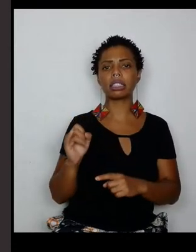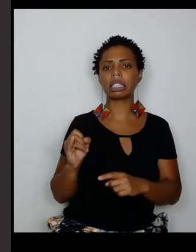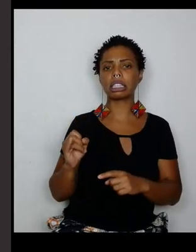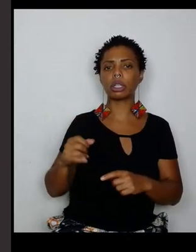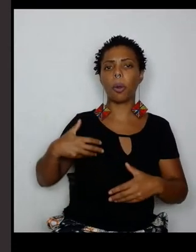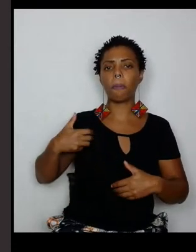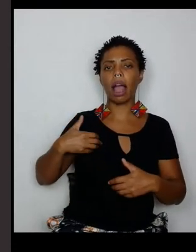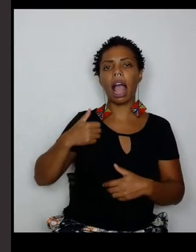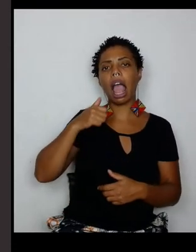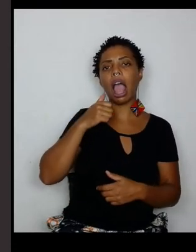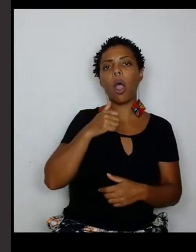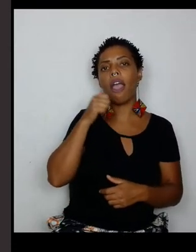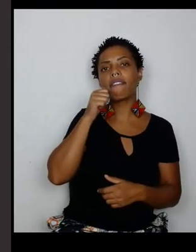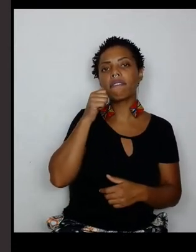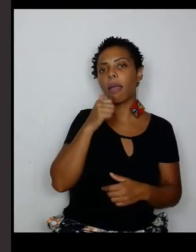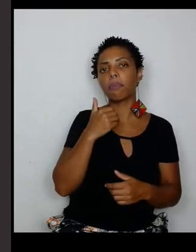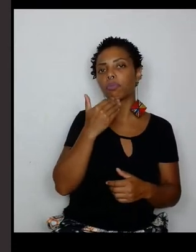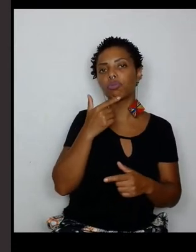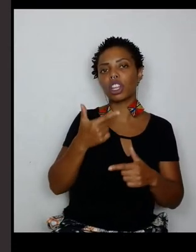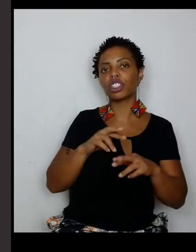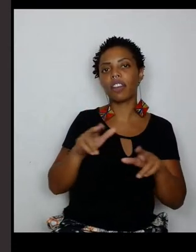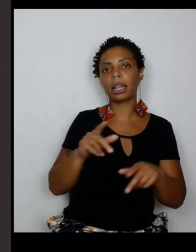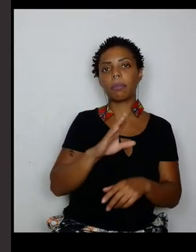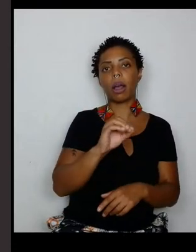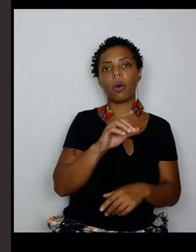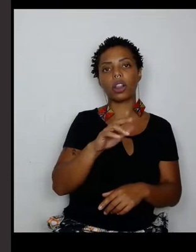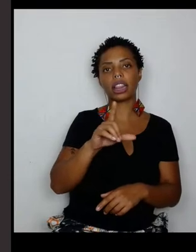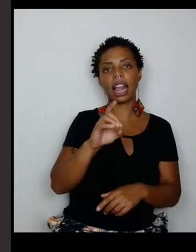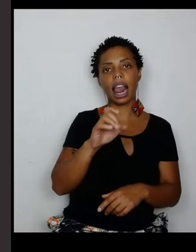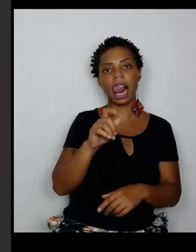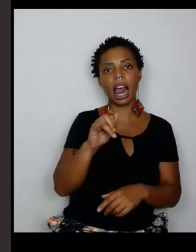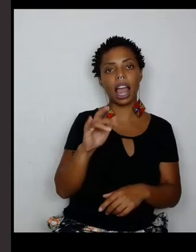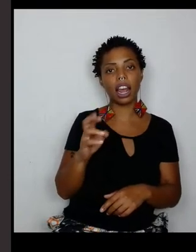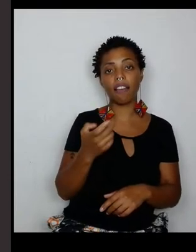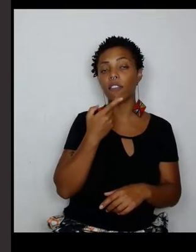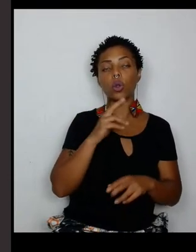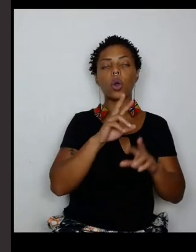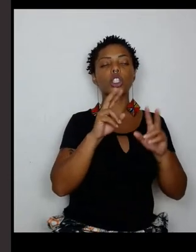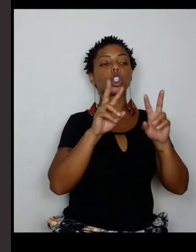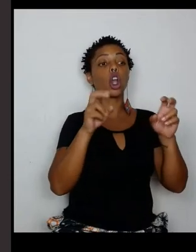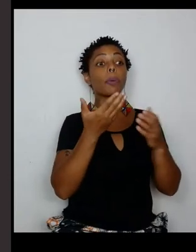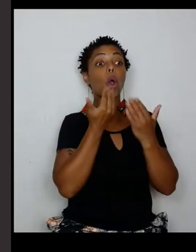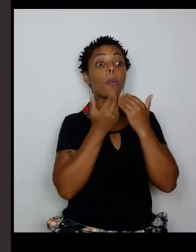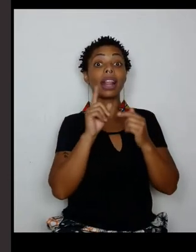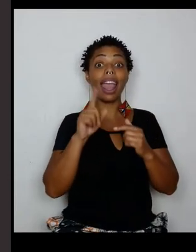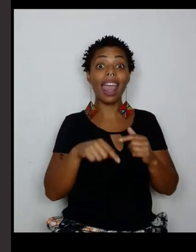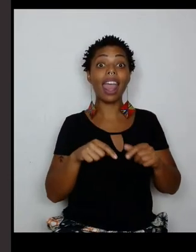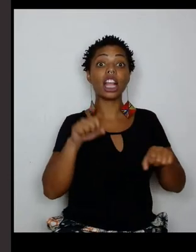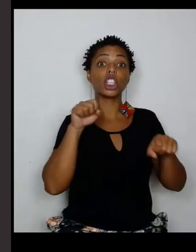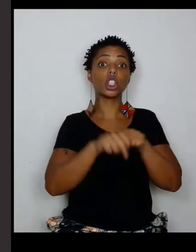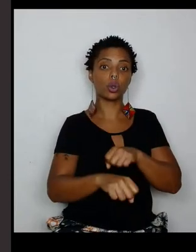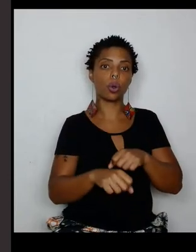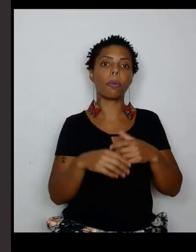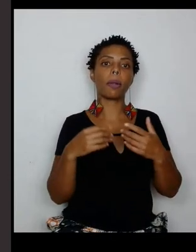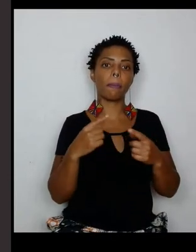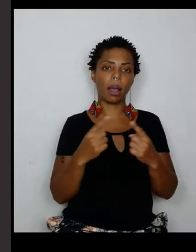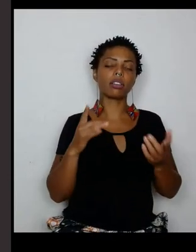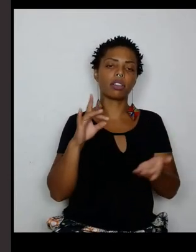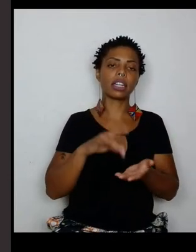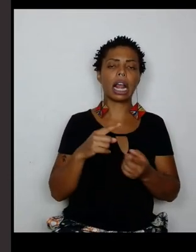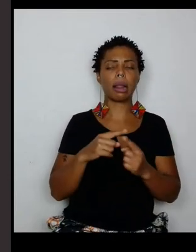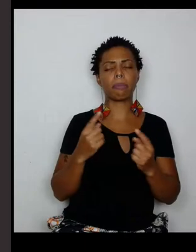but rape the jury has done well to reject this assorted topic end quote femi later defended the work by stressing its